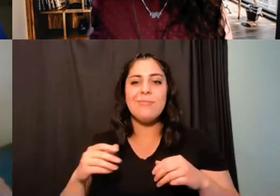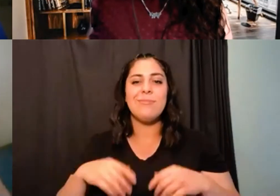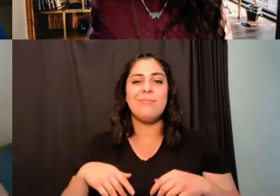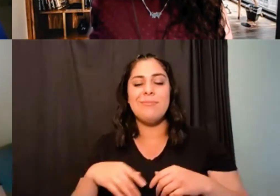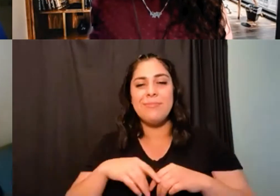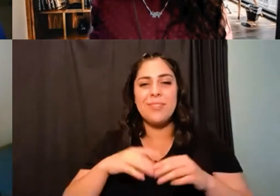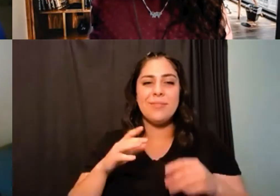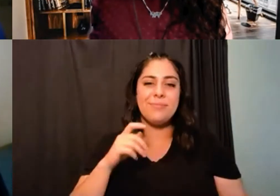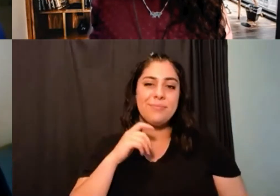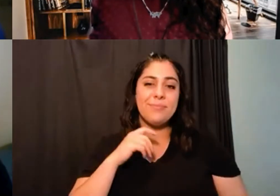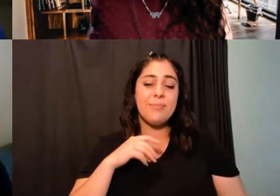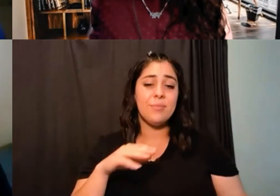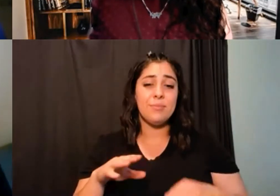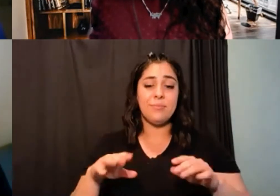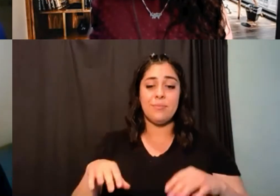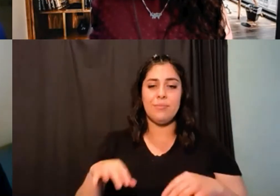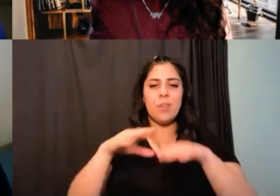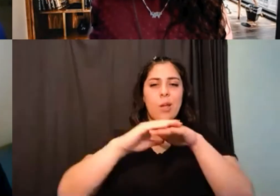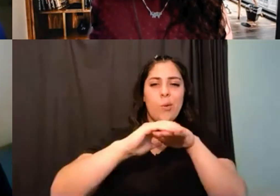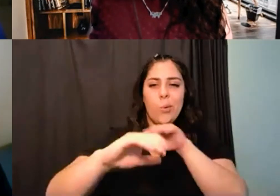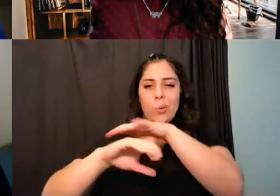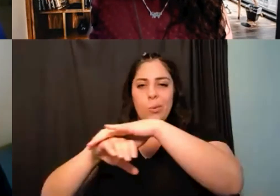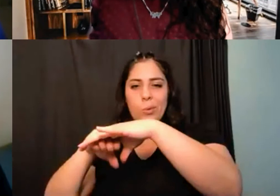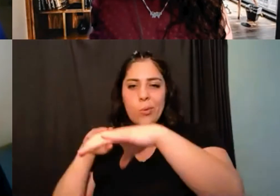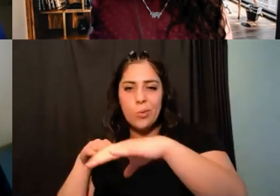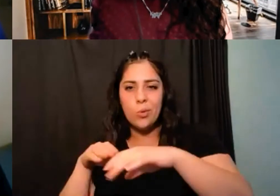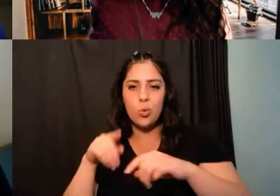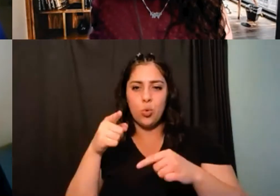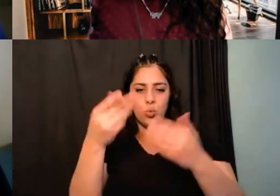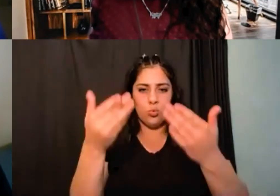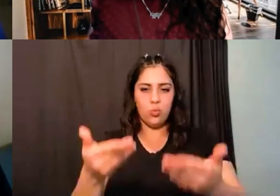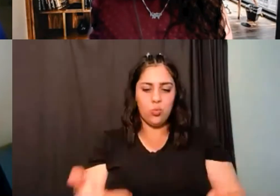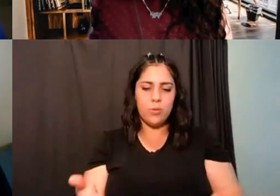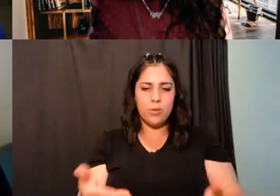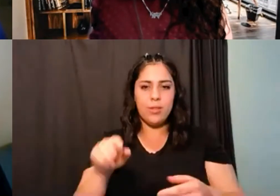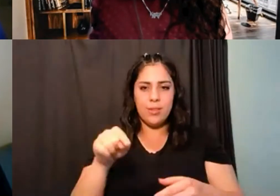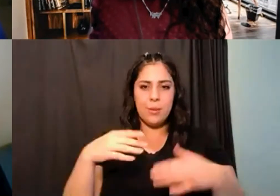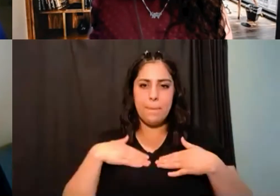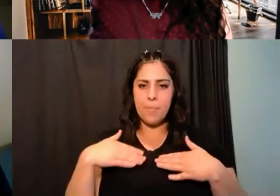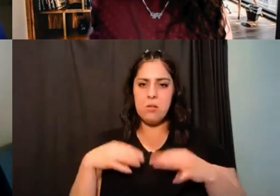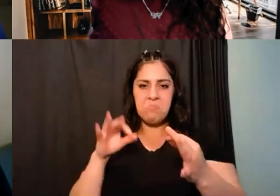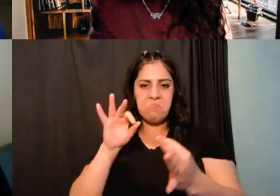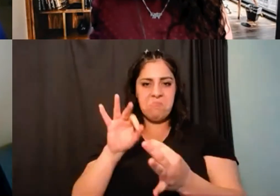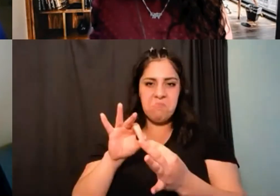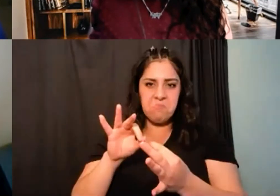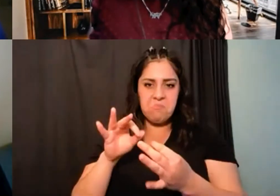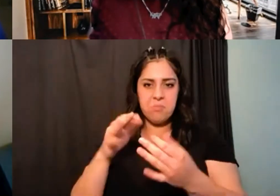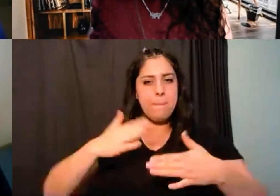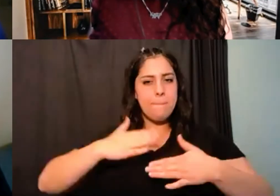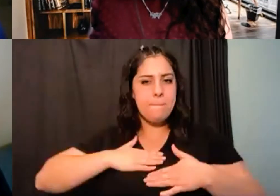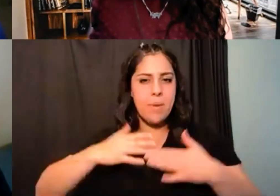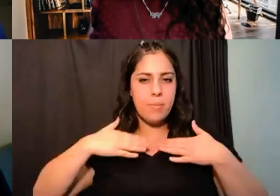halos. Take off your shoes. You are in the presence of this body, and this body is mine.